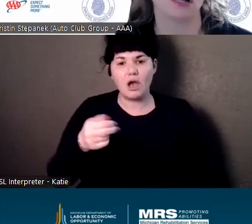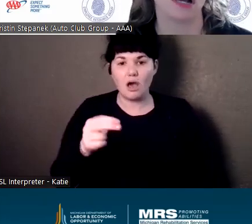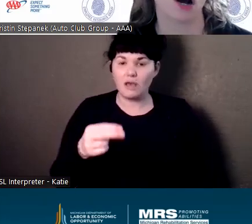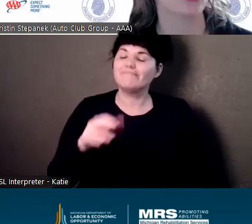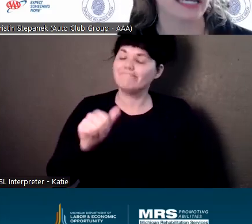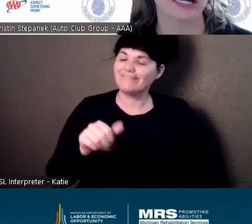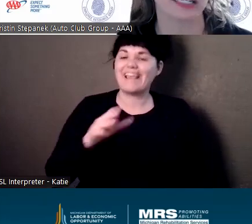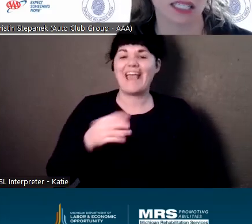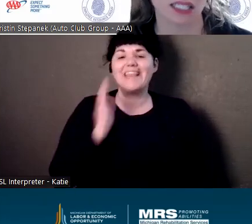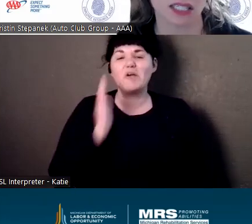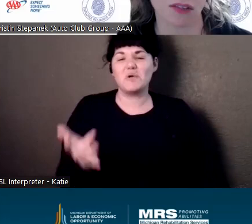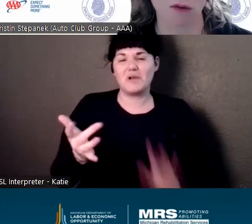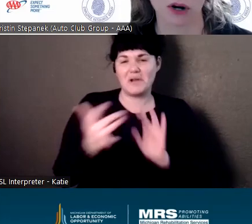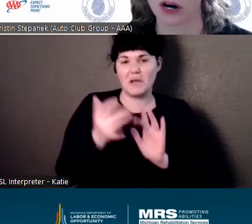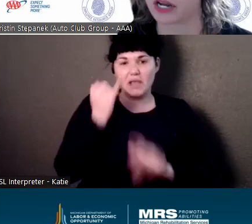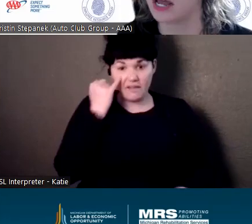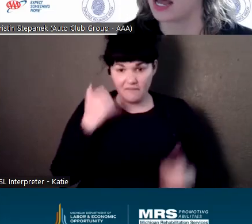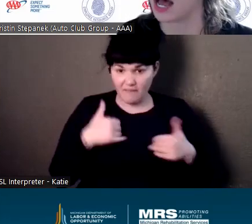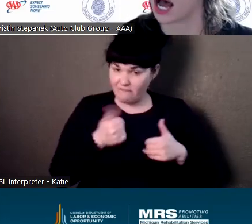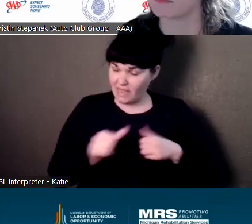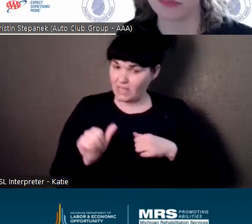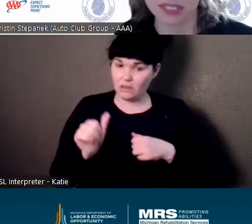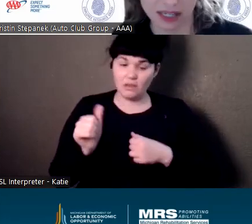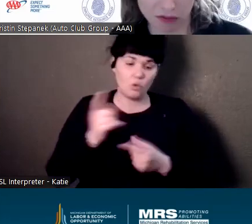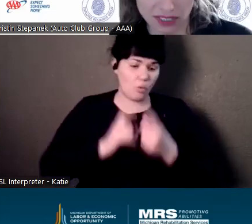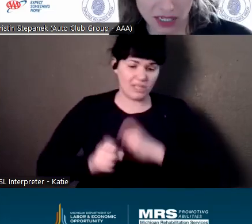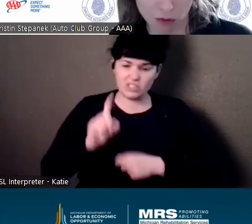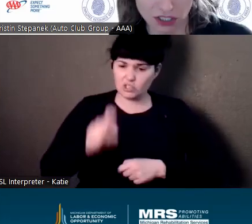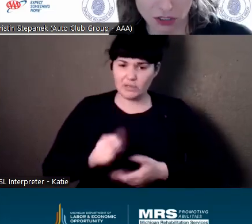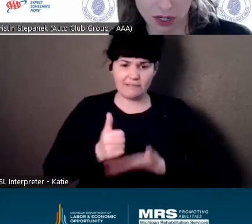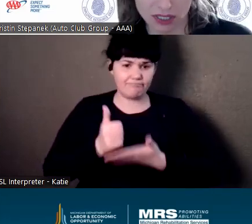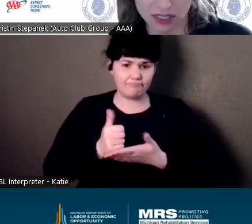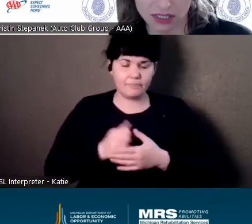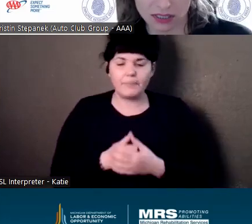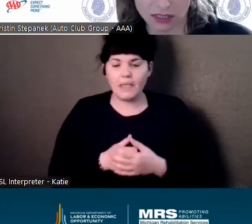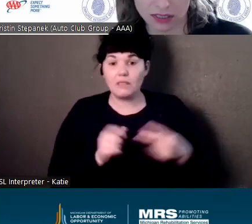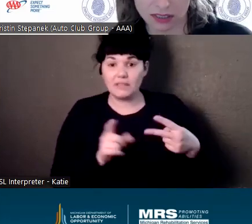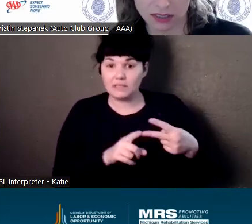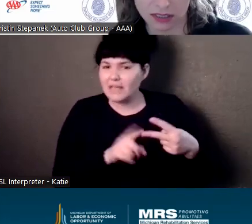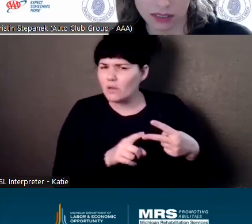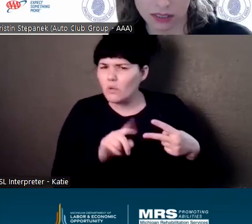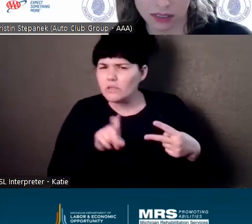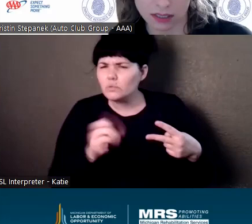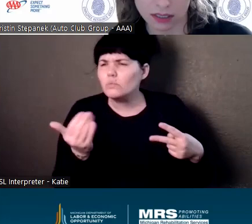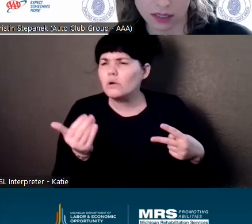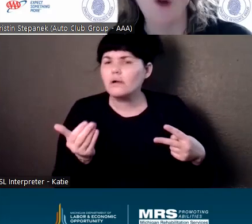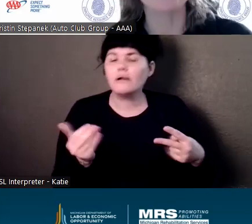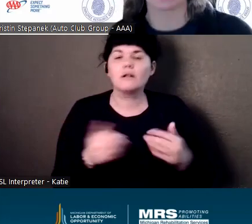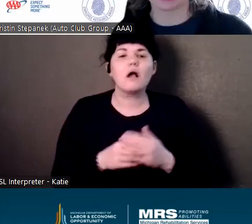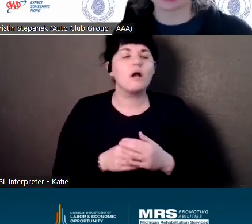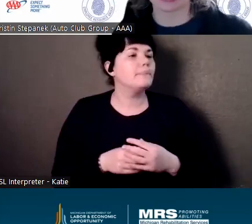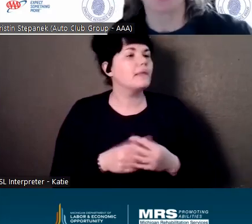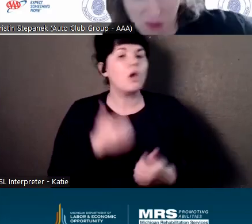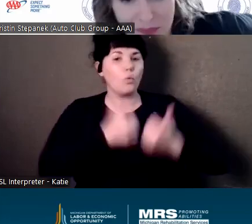questions or need any assistance in that regard. The second question was? That was what